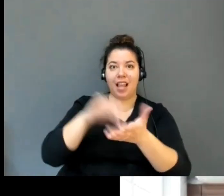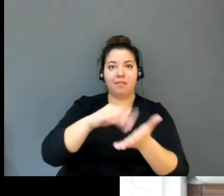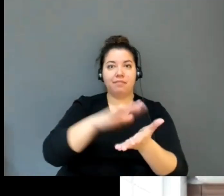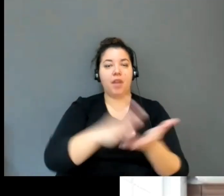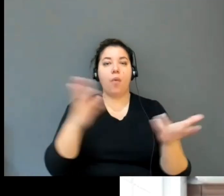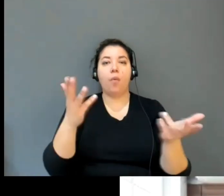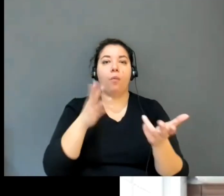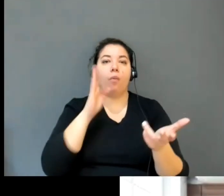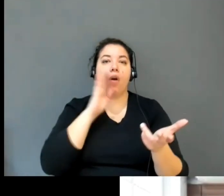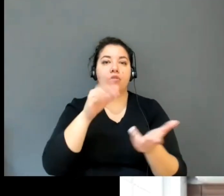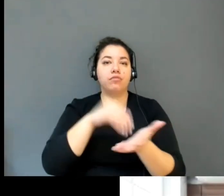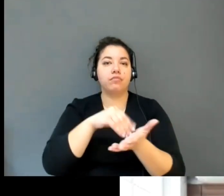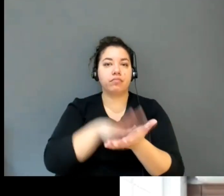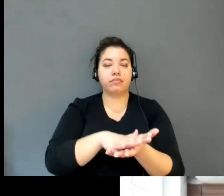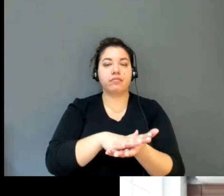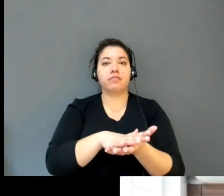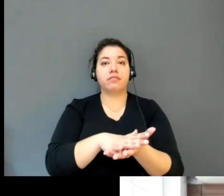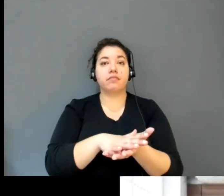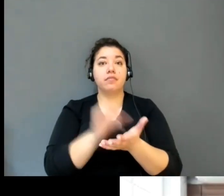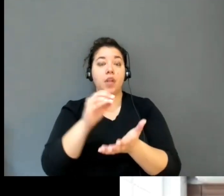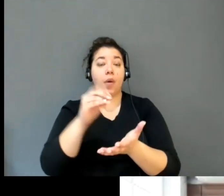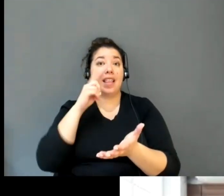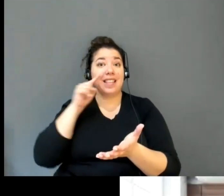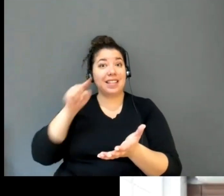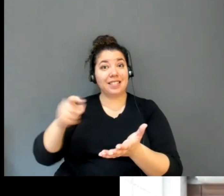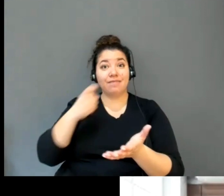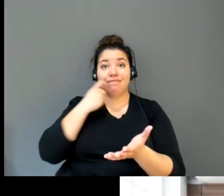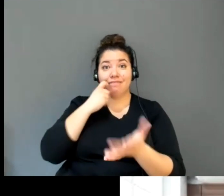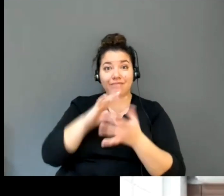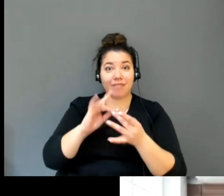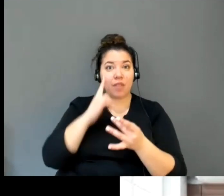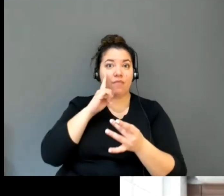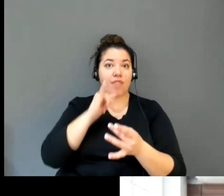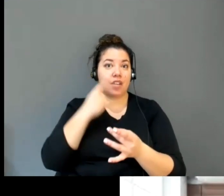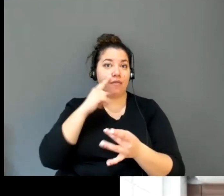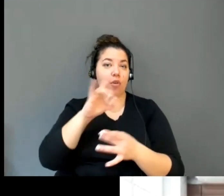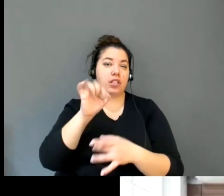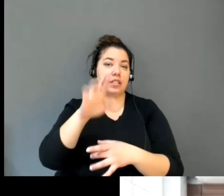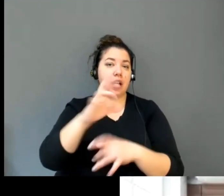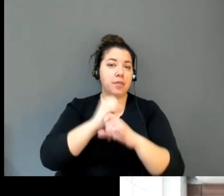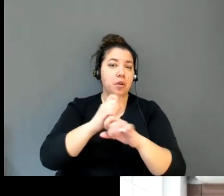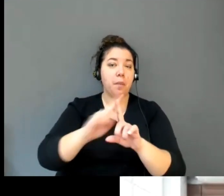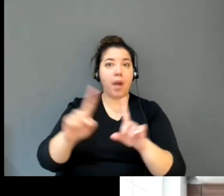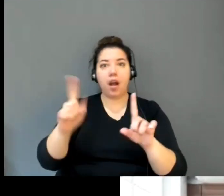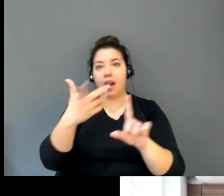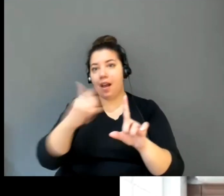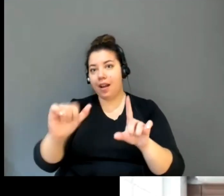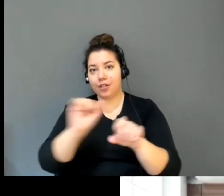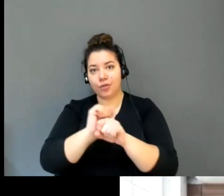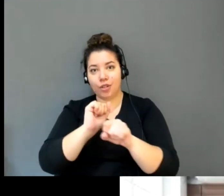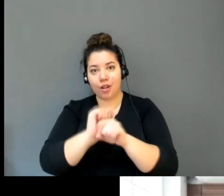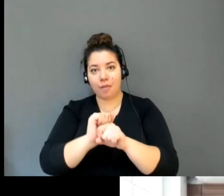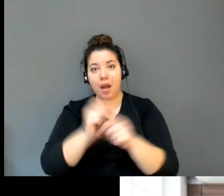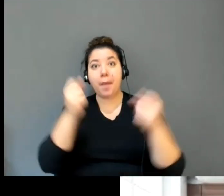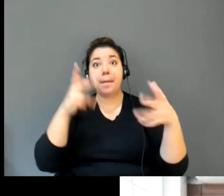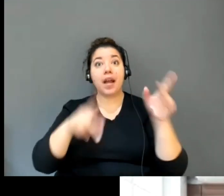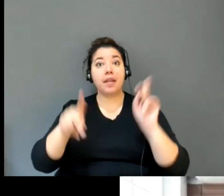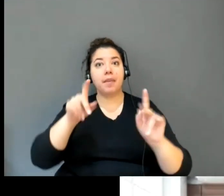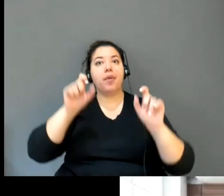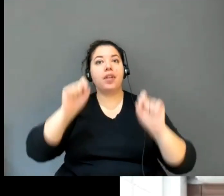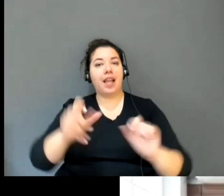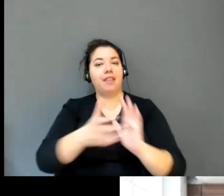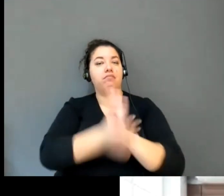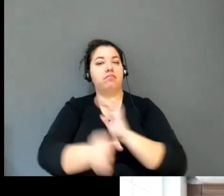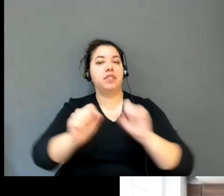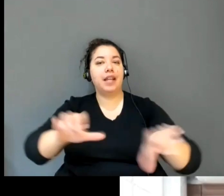not just in cybersecurity, but really any job, is lots of people can do the job technically, but the best ones have the